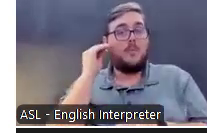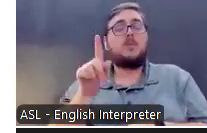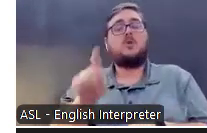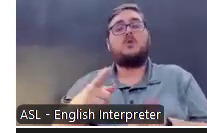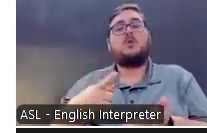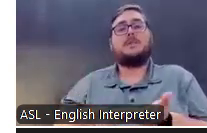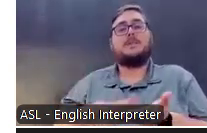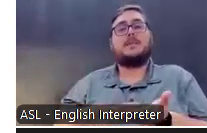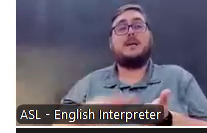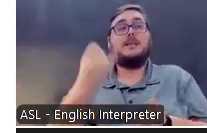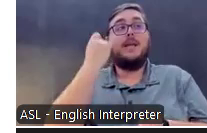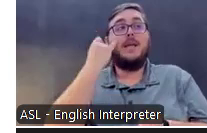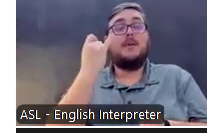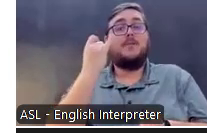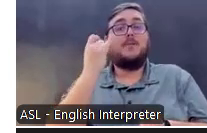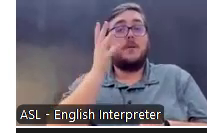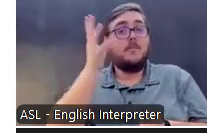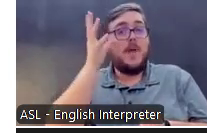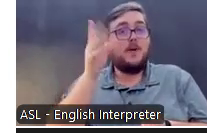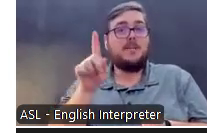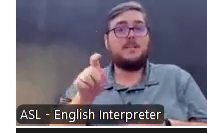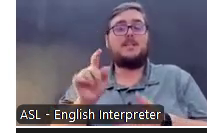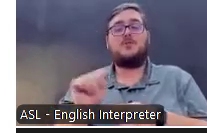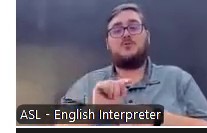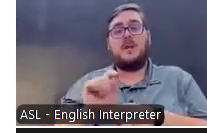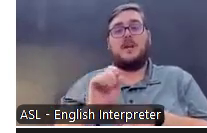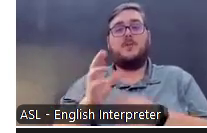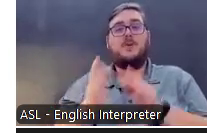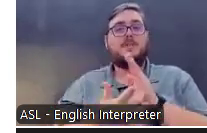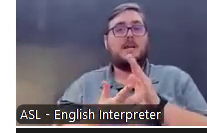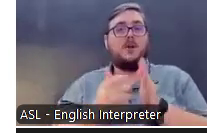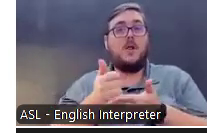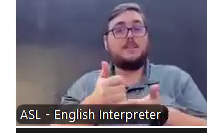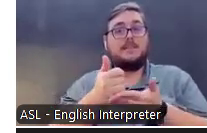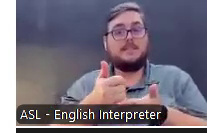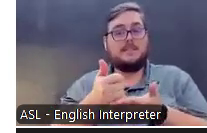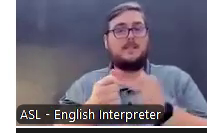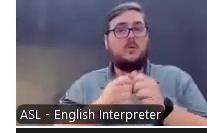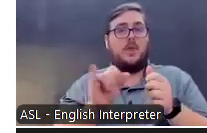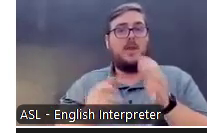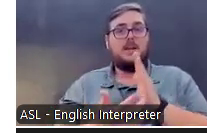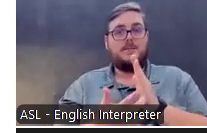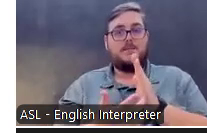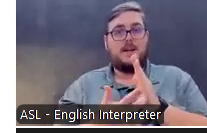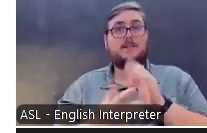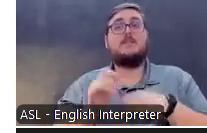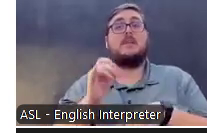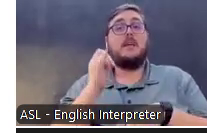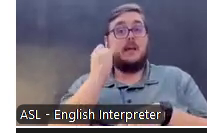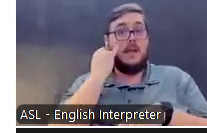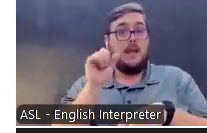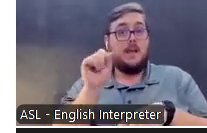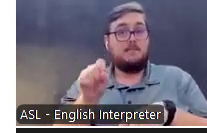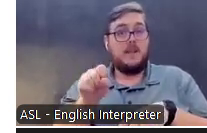will need training or technical assistance on that device. If so, that should also be addressed by the student's